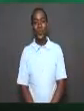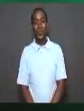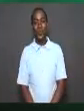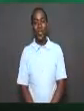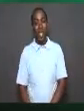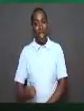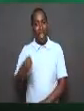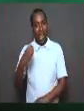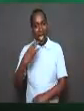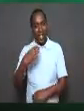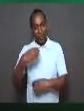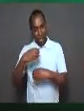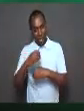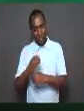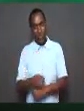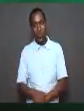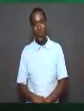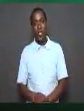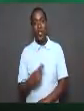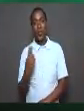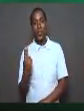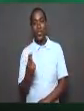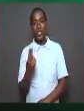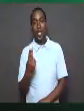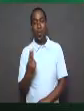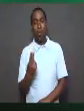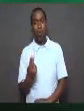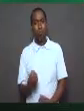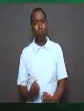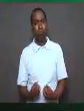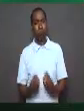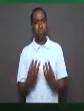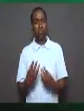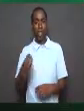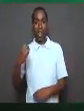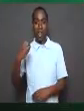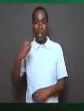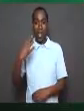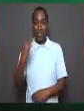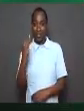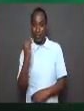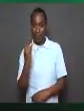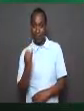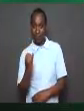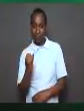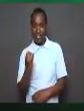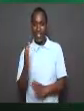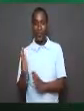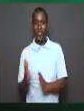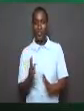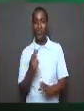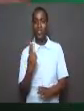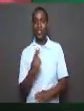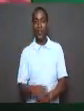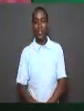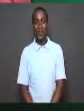The light microscope uses a beam of light to form an image of the specimen.